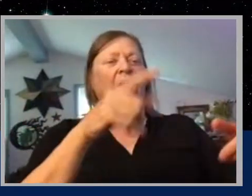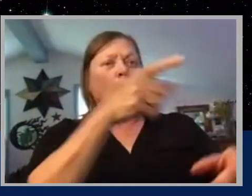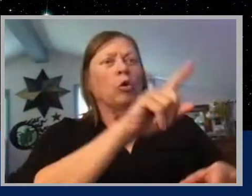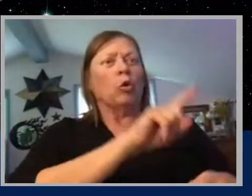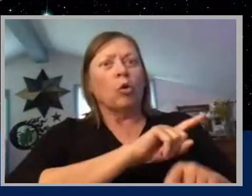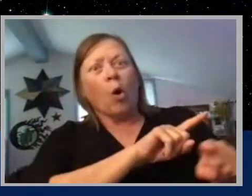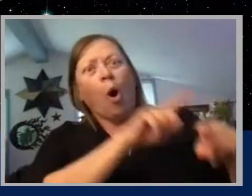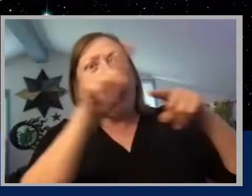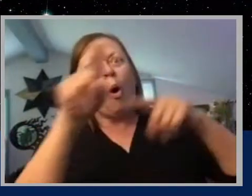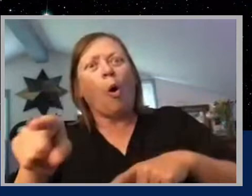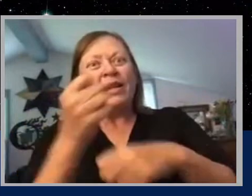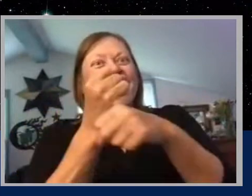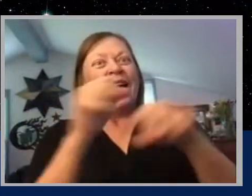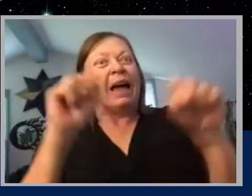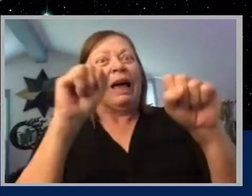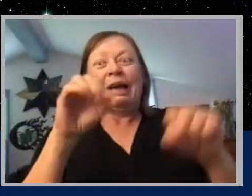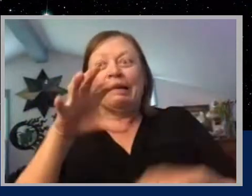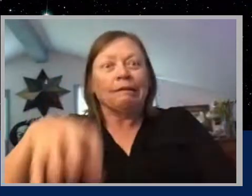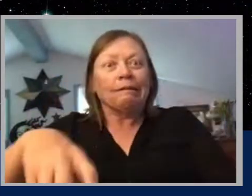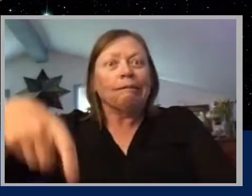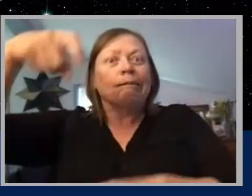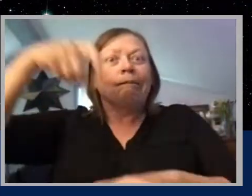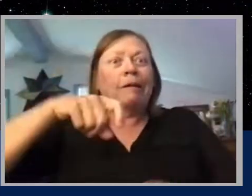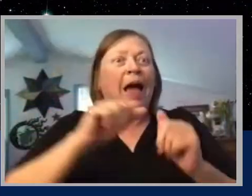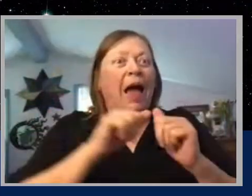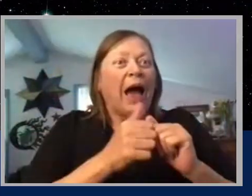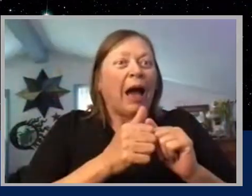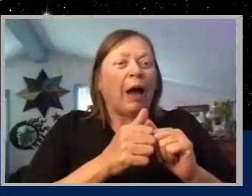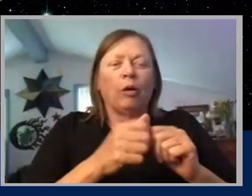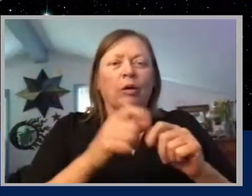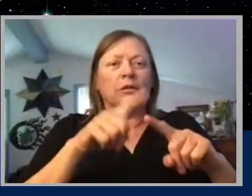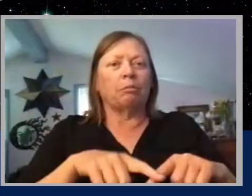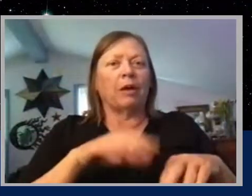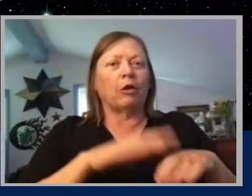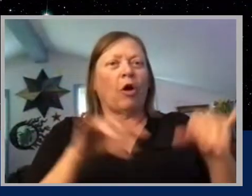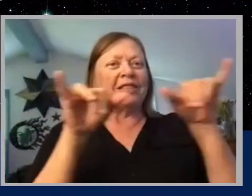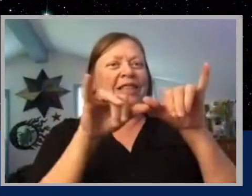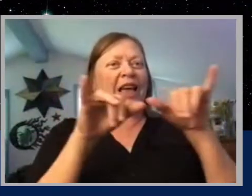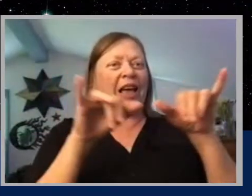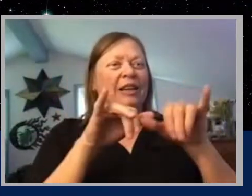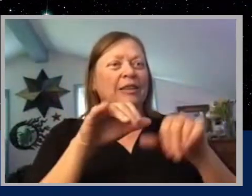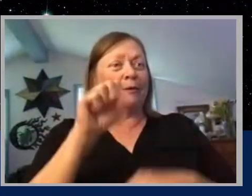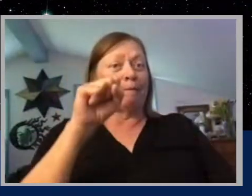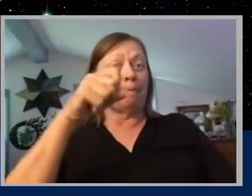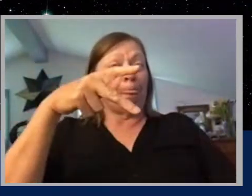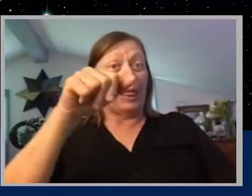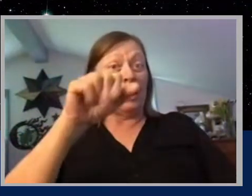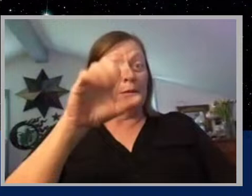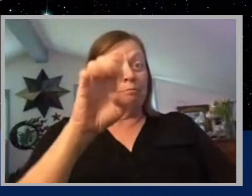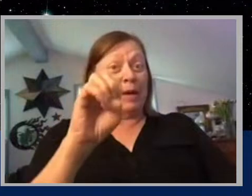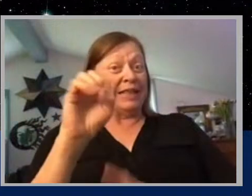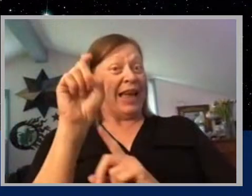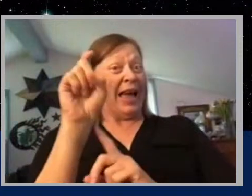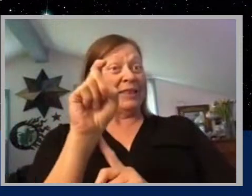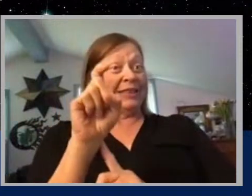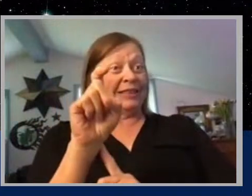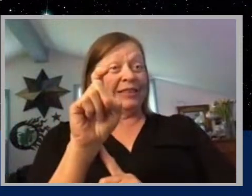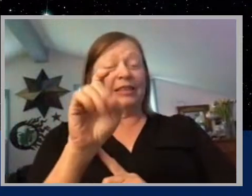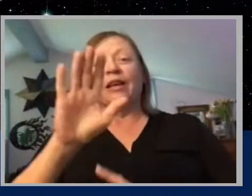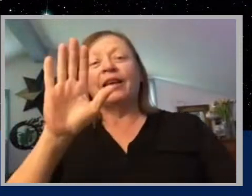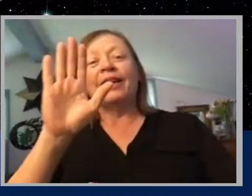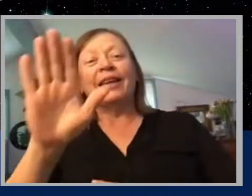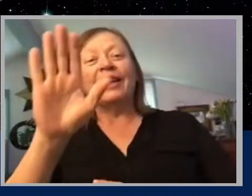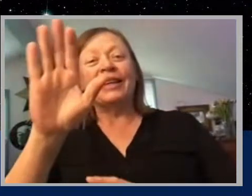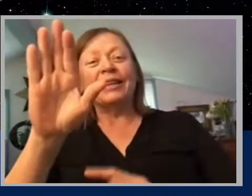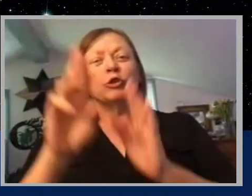with SpaceX, we've got these two much smaller, really kind of purpose-built ships, right? Or I don't, do you call it